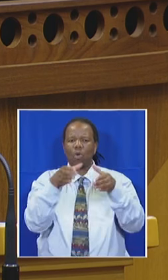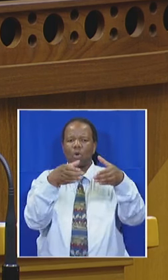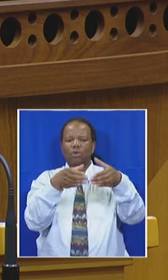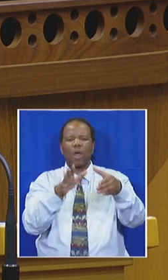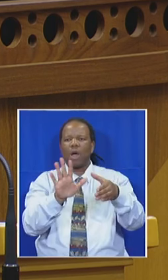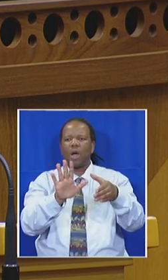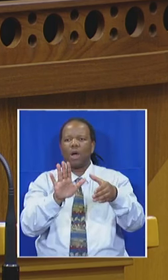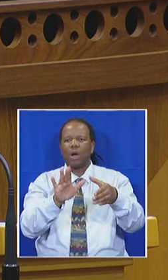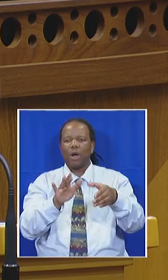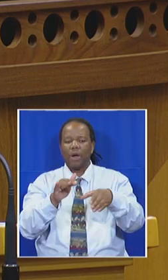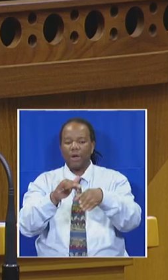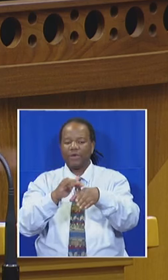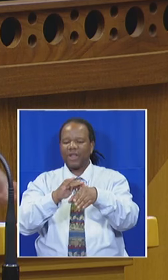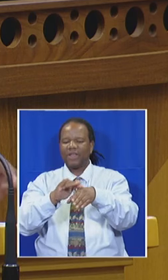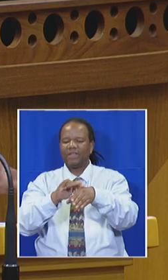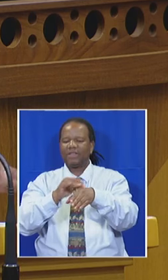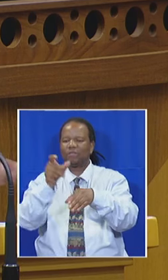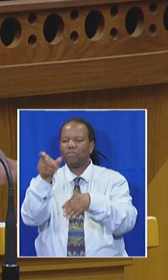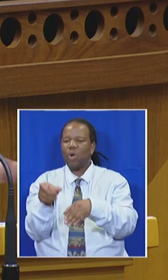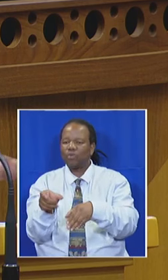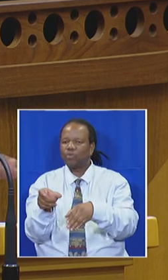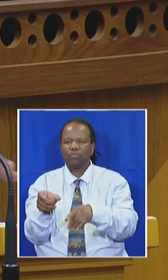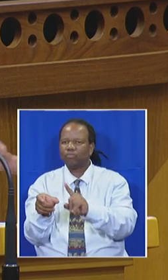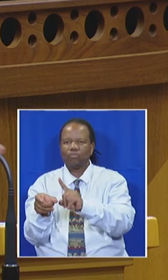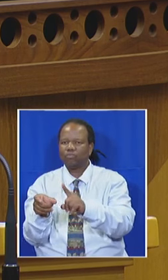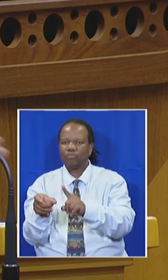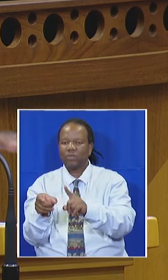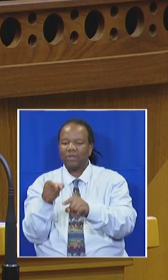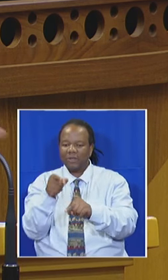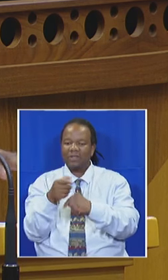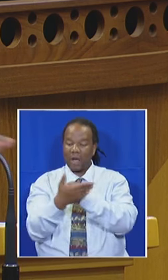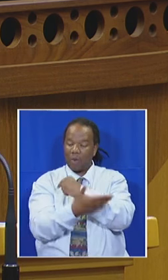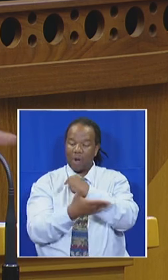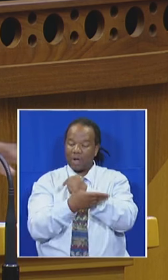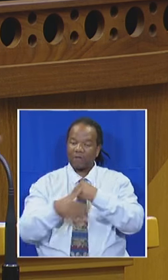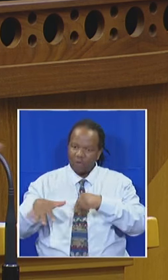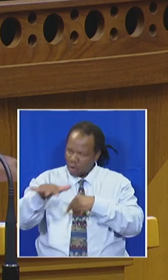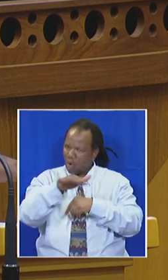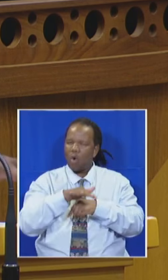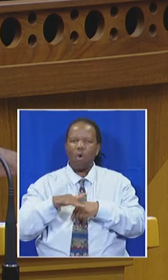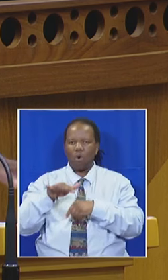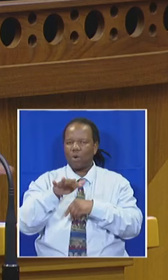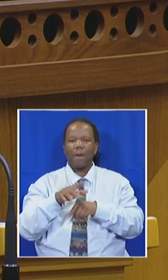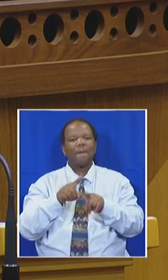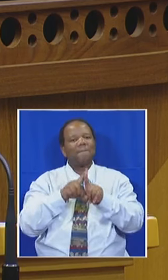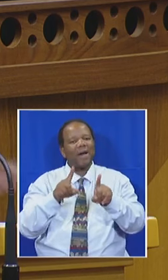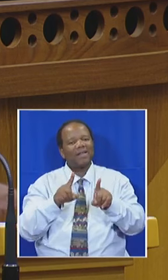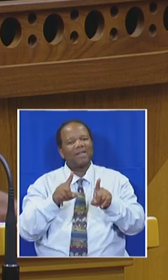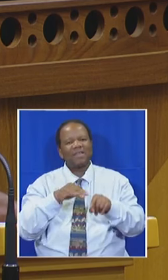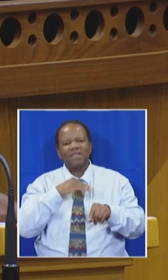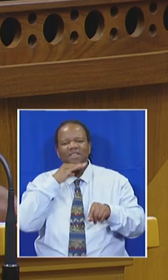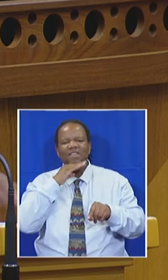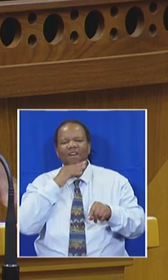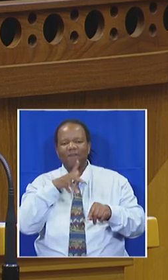to know that we all belong here, but we all need enough space to live